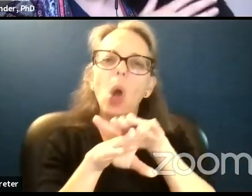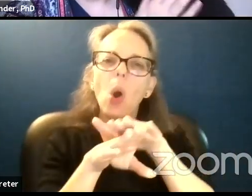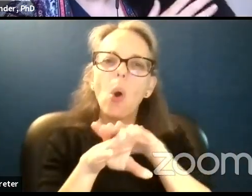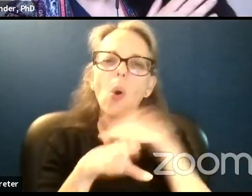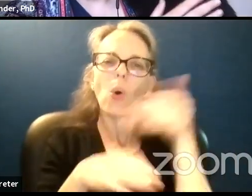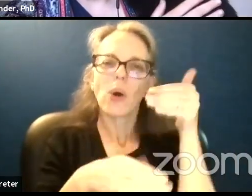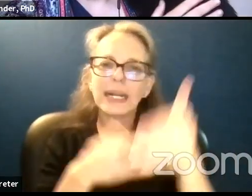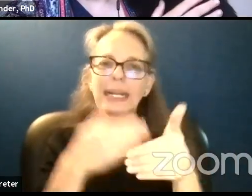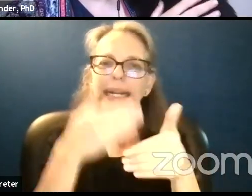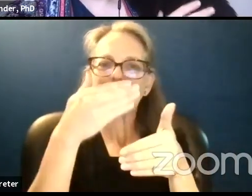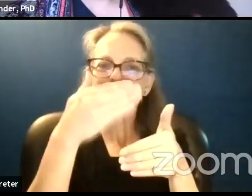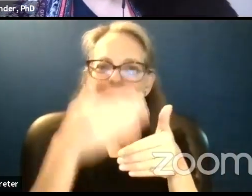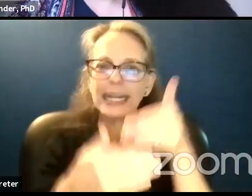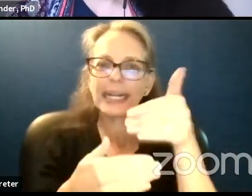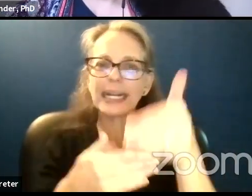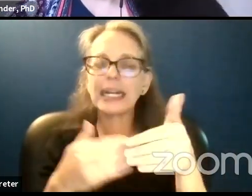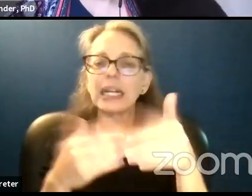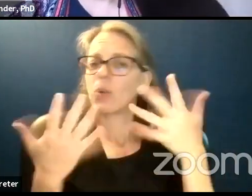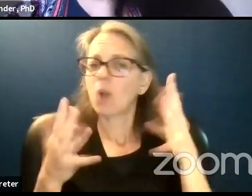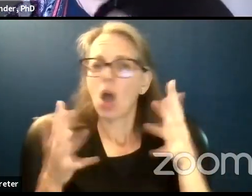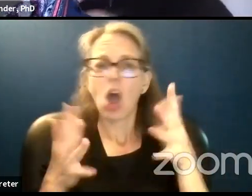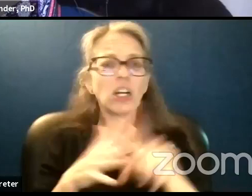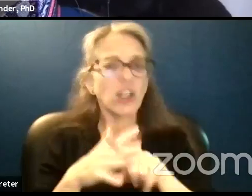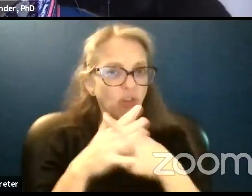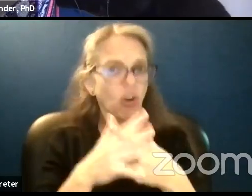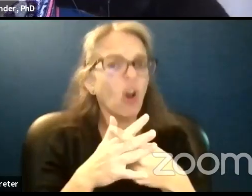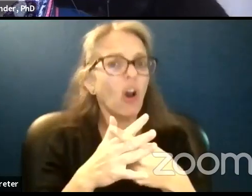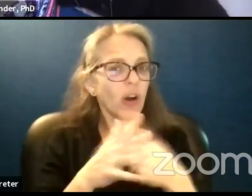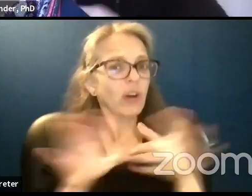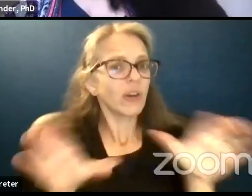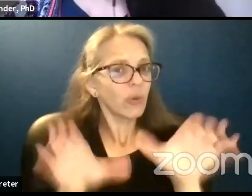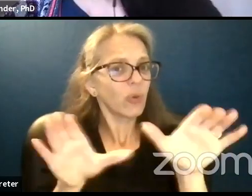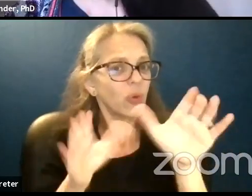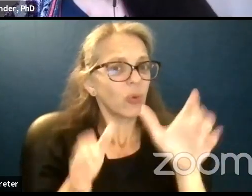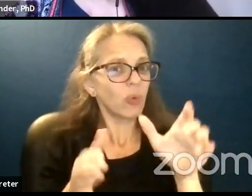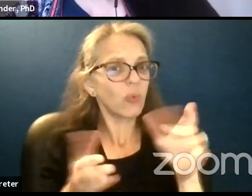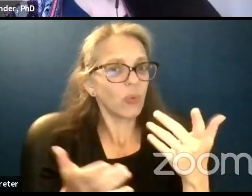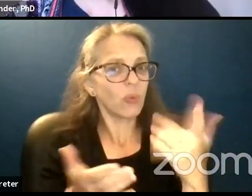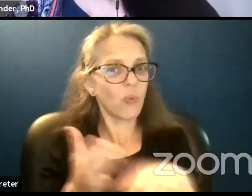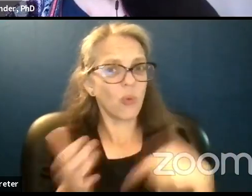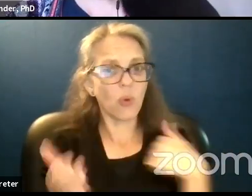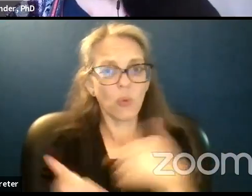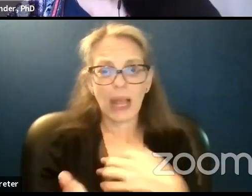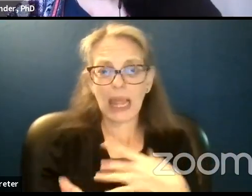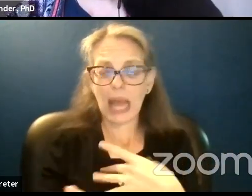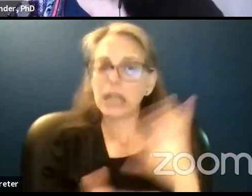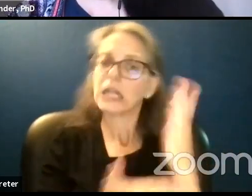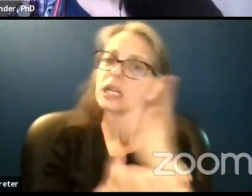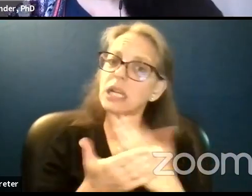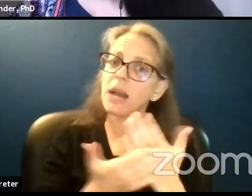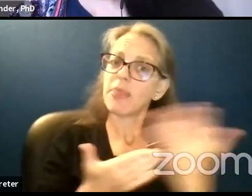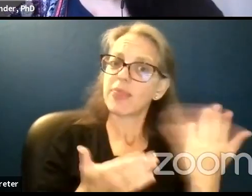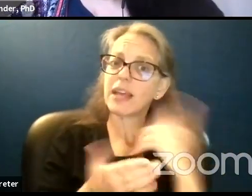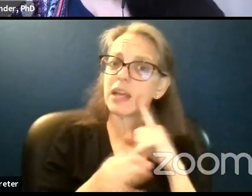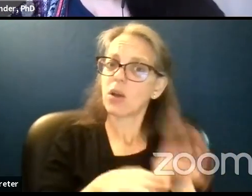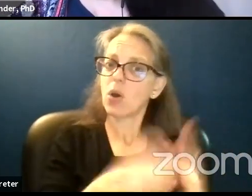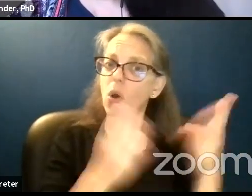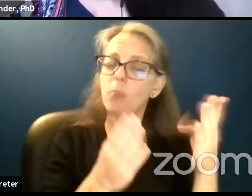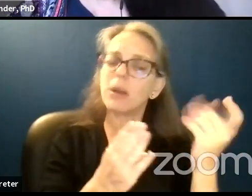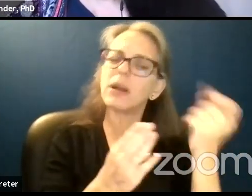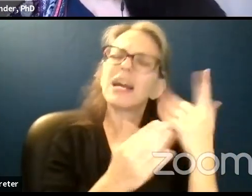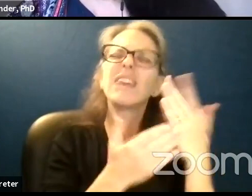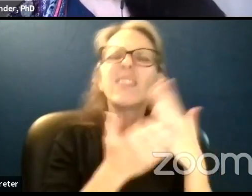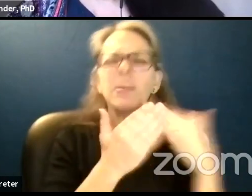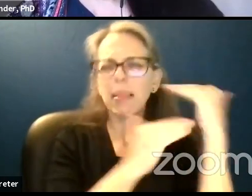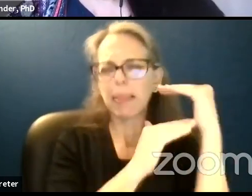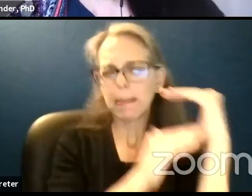do some of the things. And we're already getting to do some of the activities we like, you know, some things are open with restrictions, right?